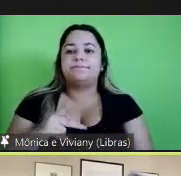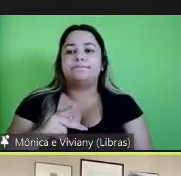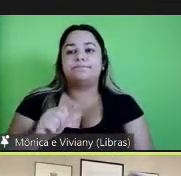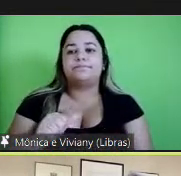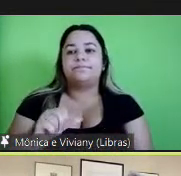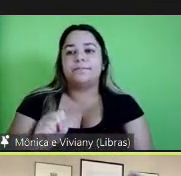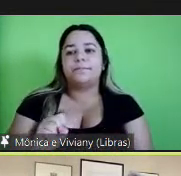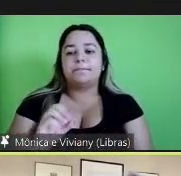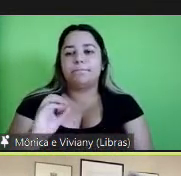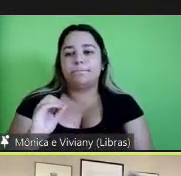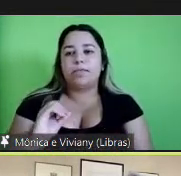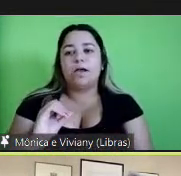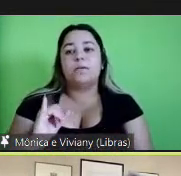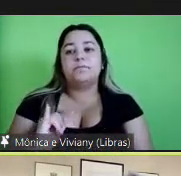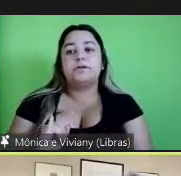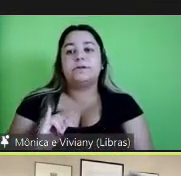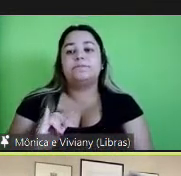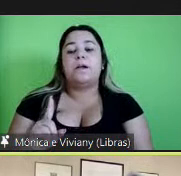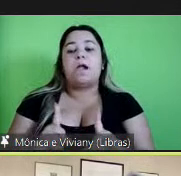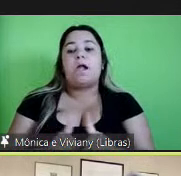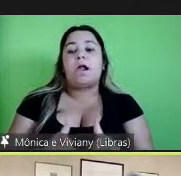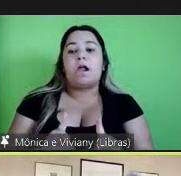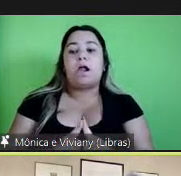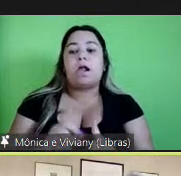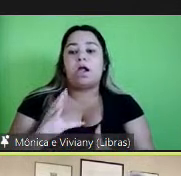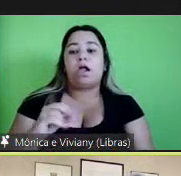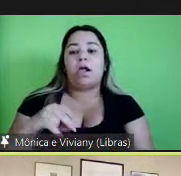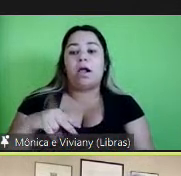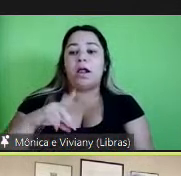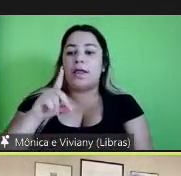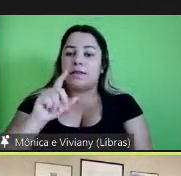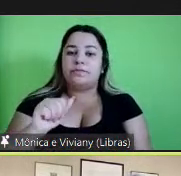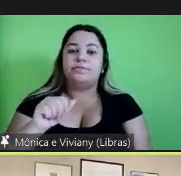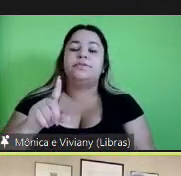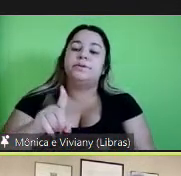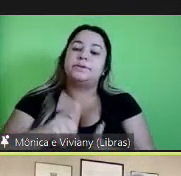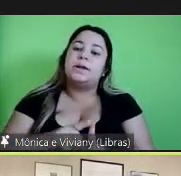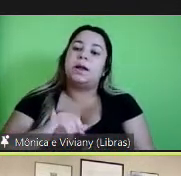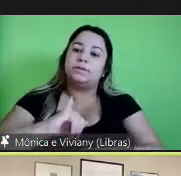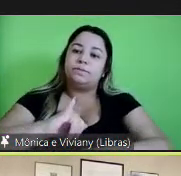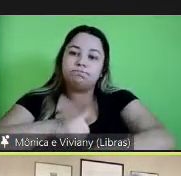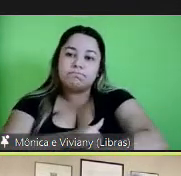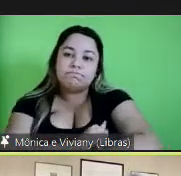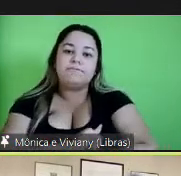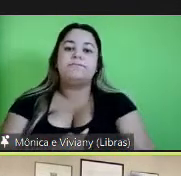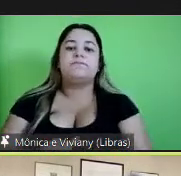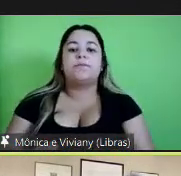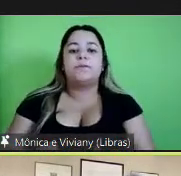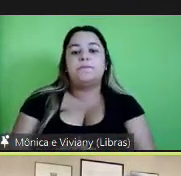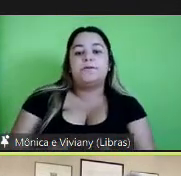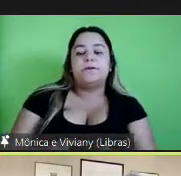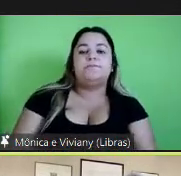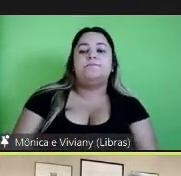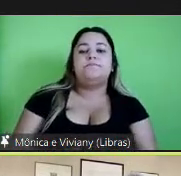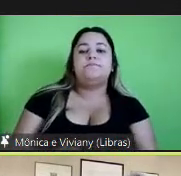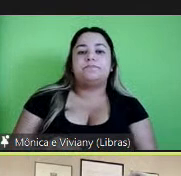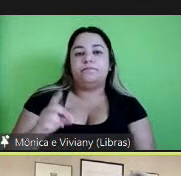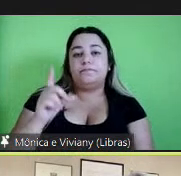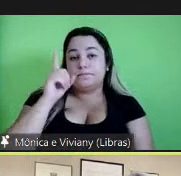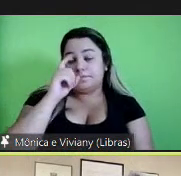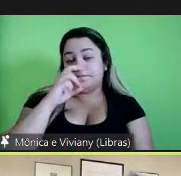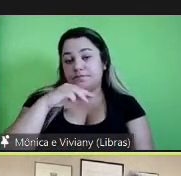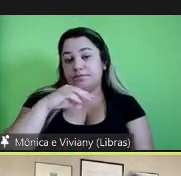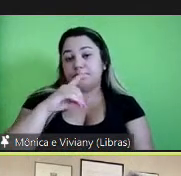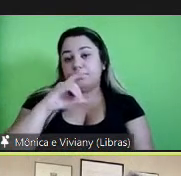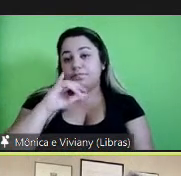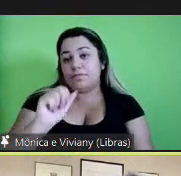all provinces recognize obesity as a chronic disease. So for family physicians, such as myself, recognition is actually